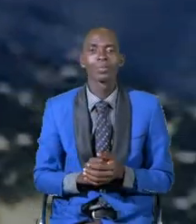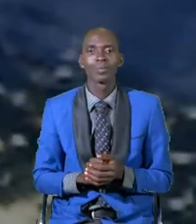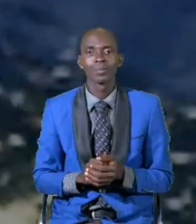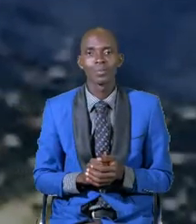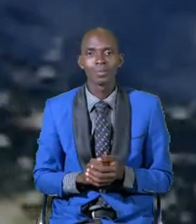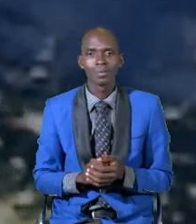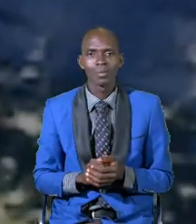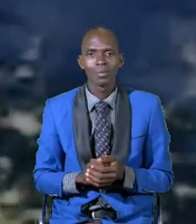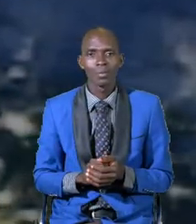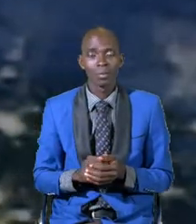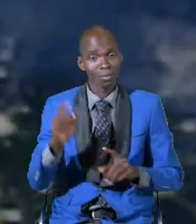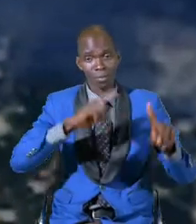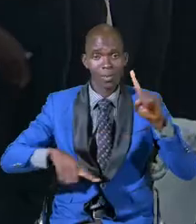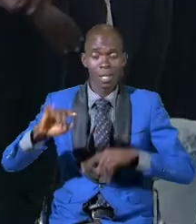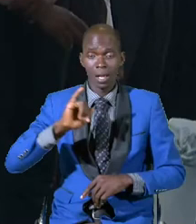cope. I will cope.